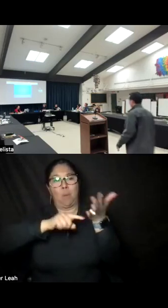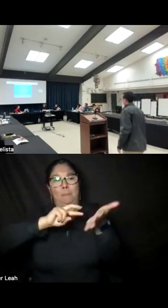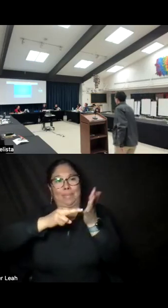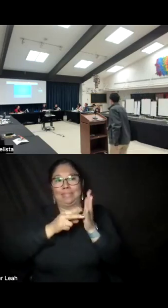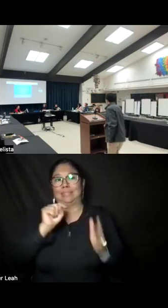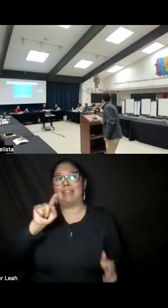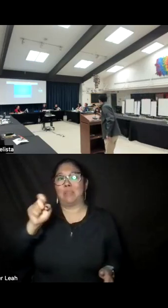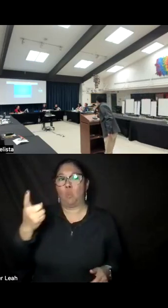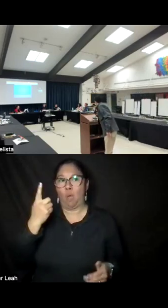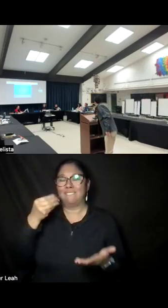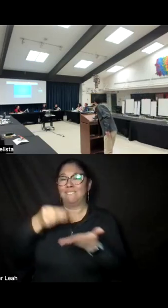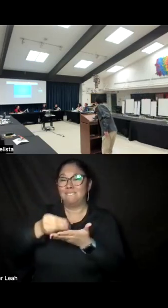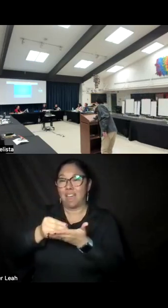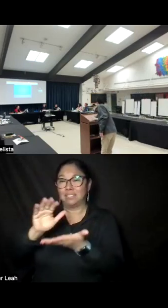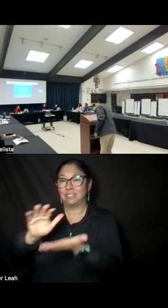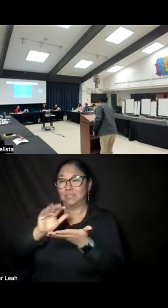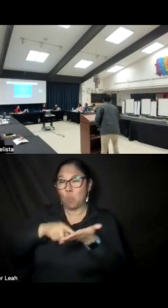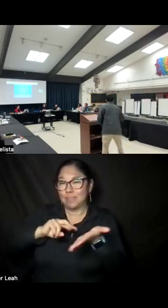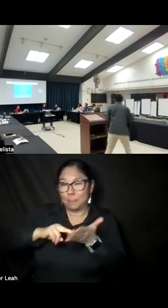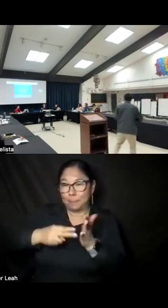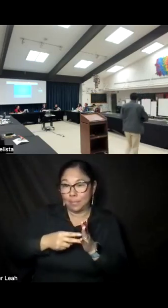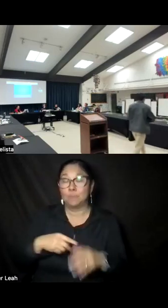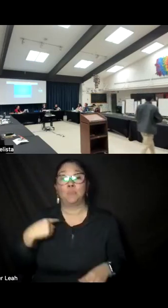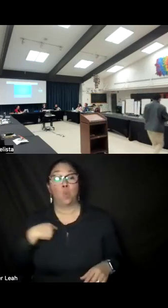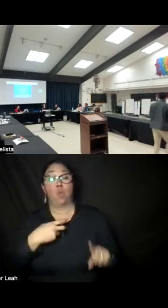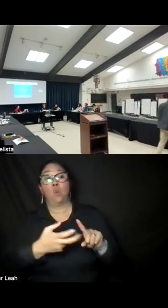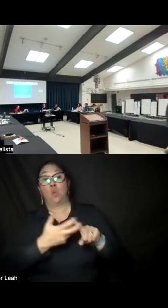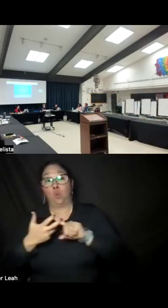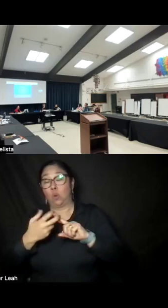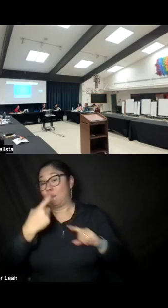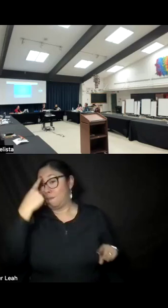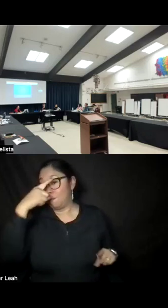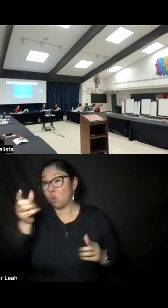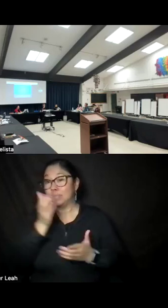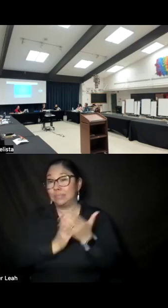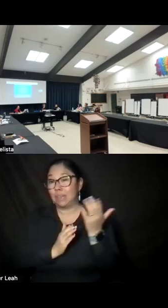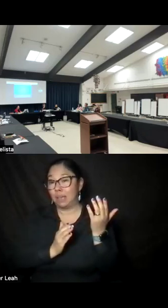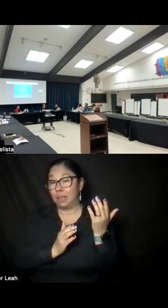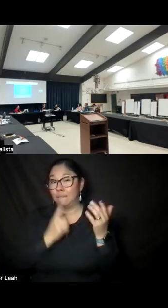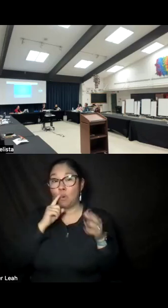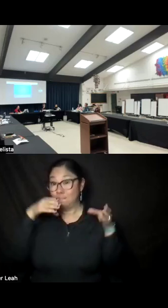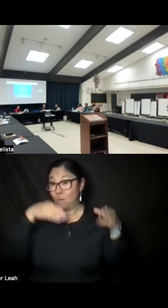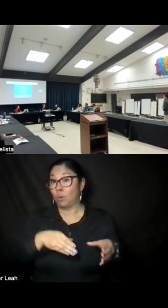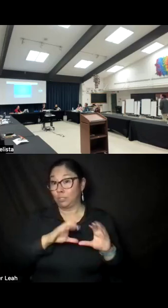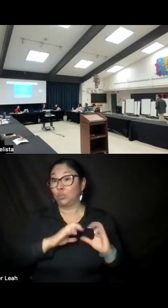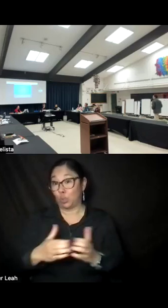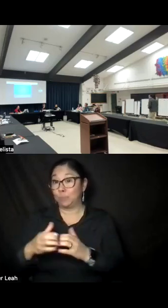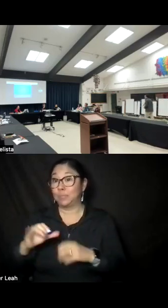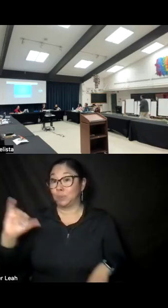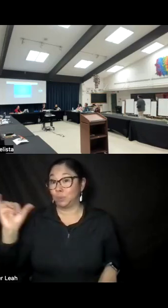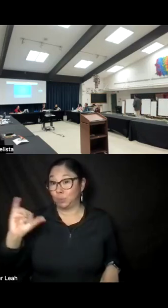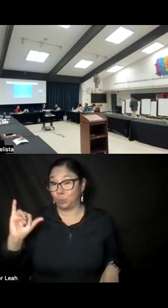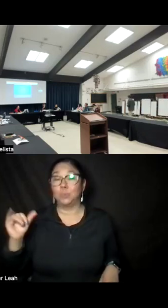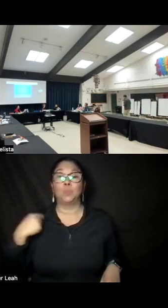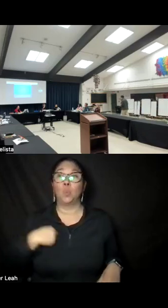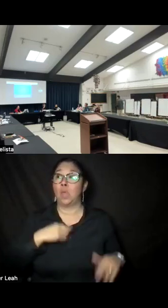that? We are also recruiting for focus groups. We